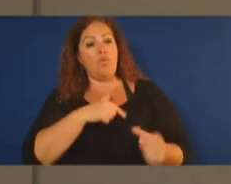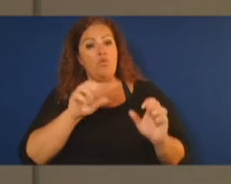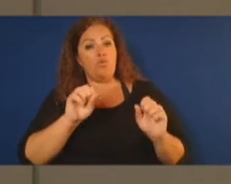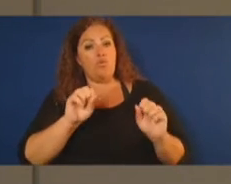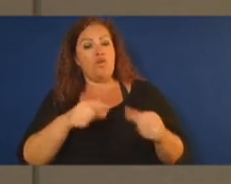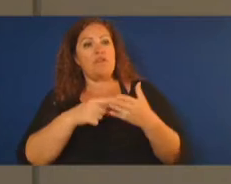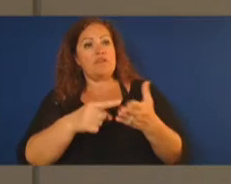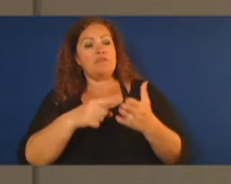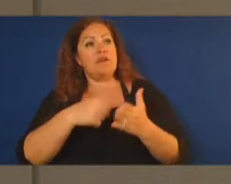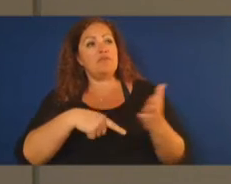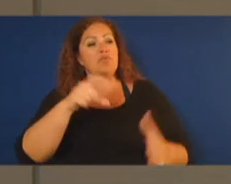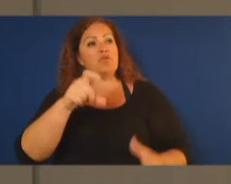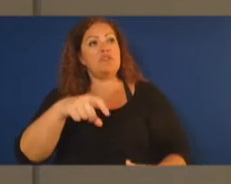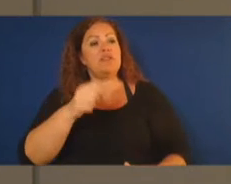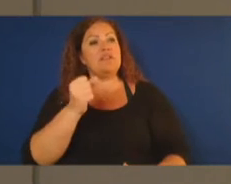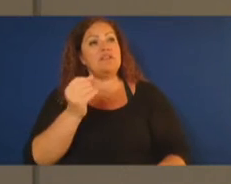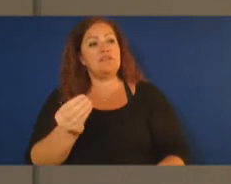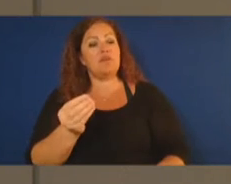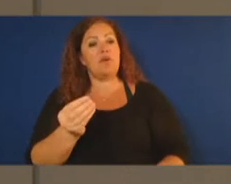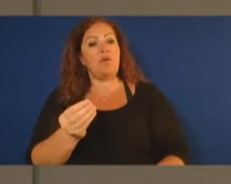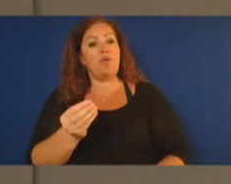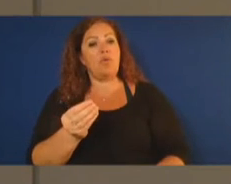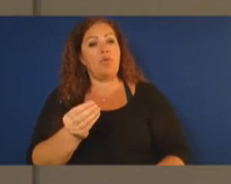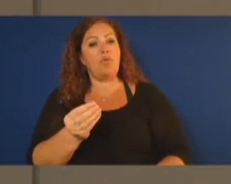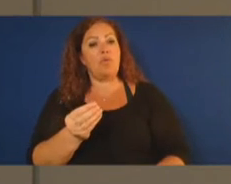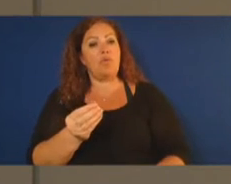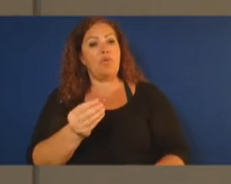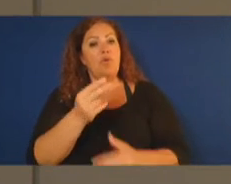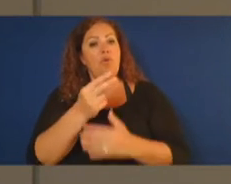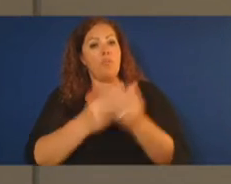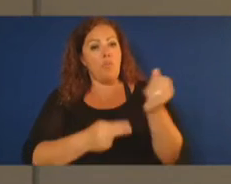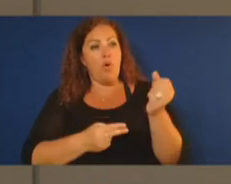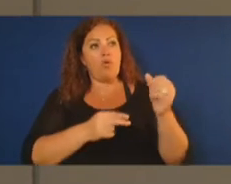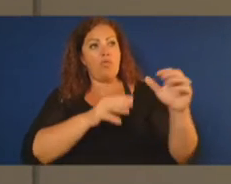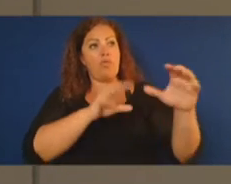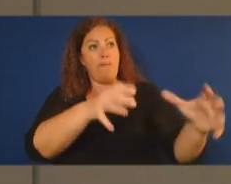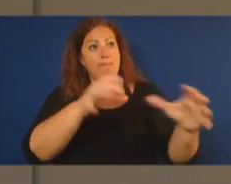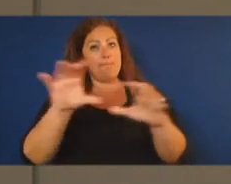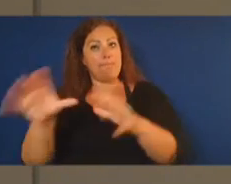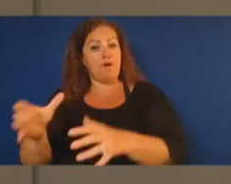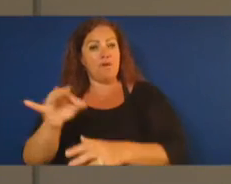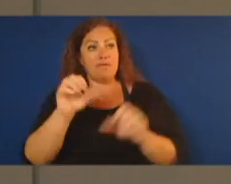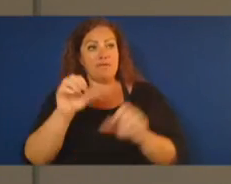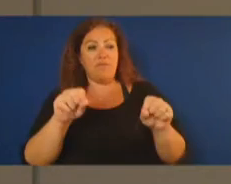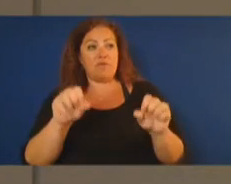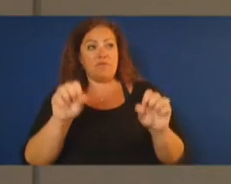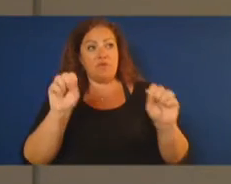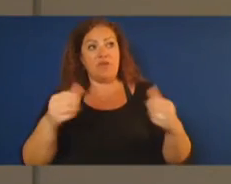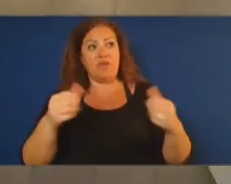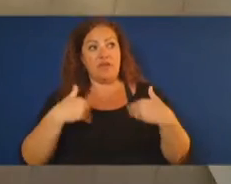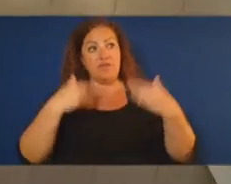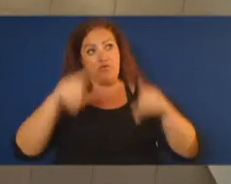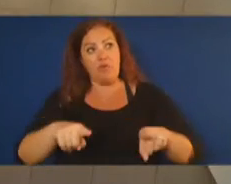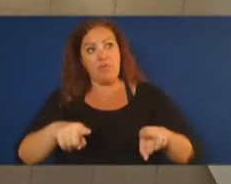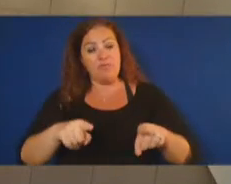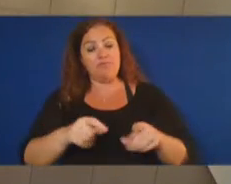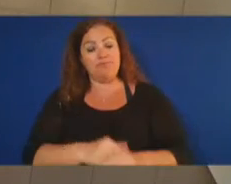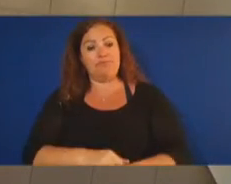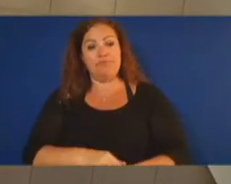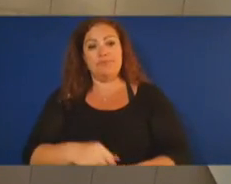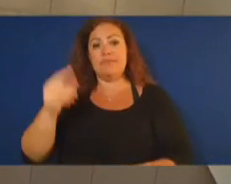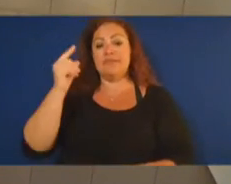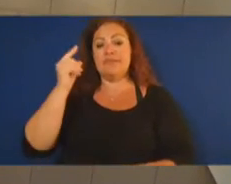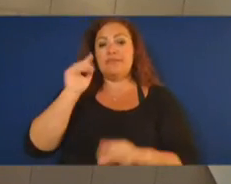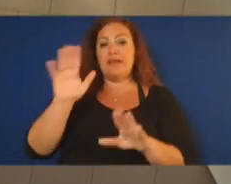needed so that you know both parties if possible can come to an agreement sounds great if I